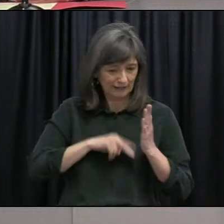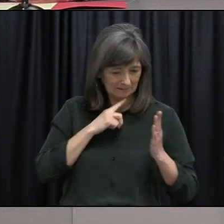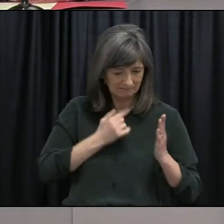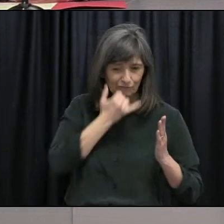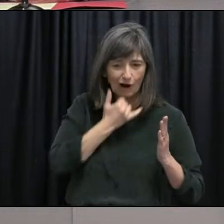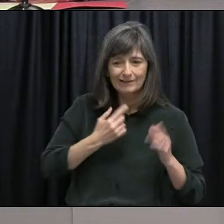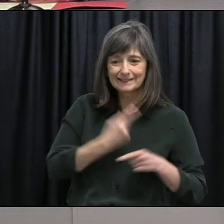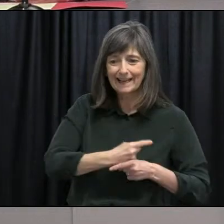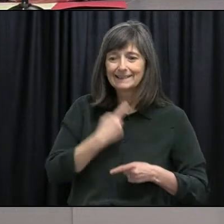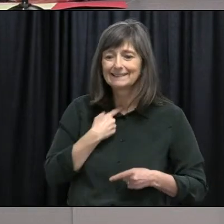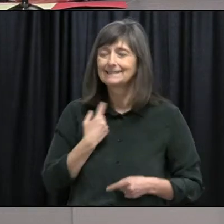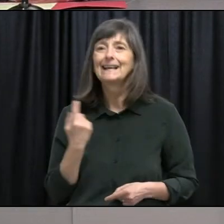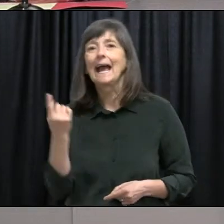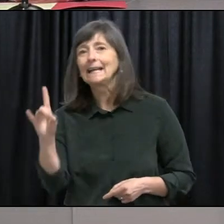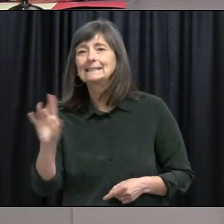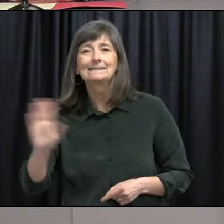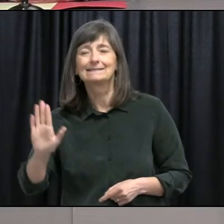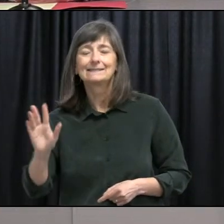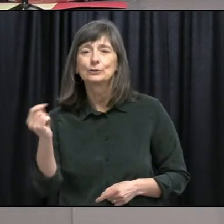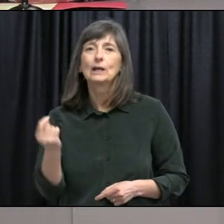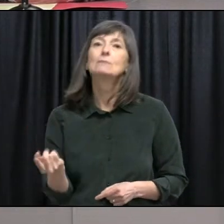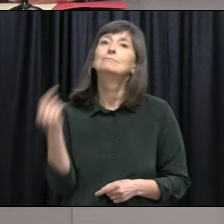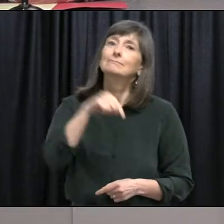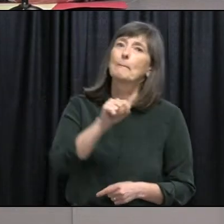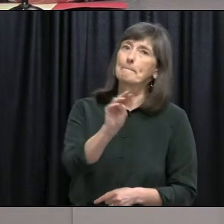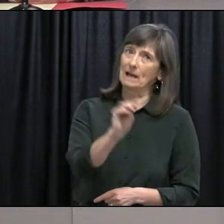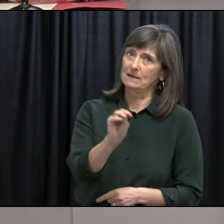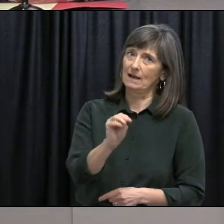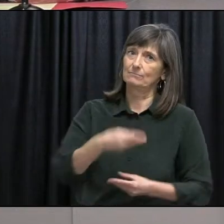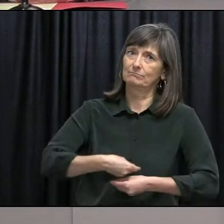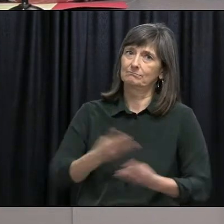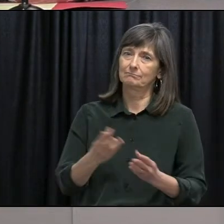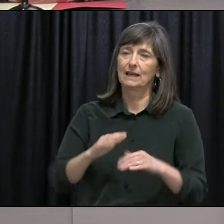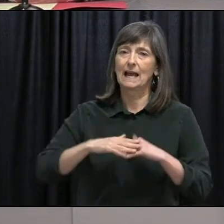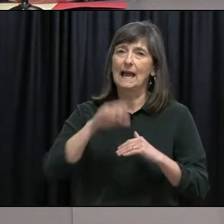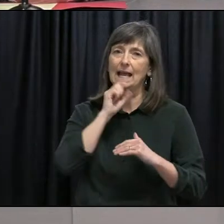didn't check the dates. Lundi 17.